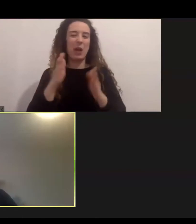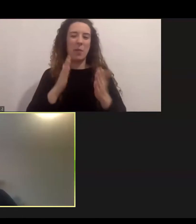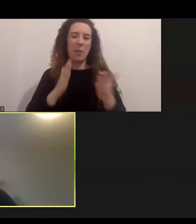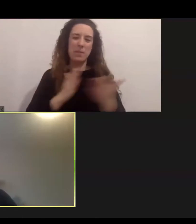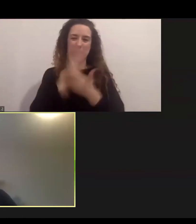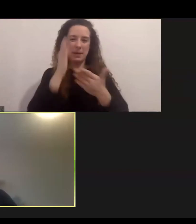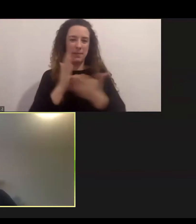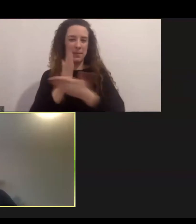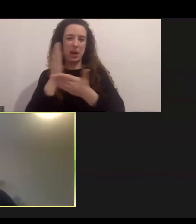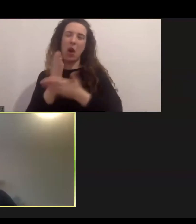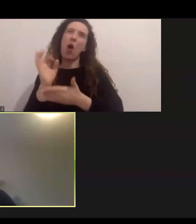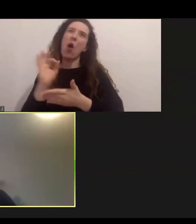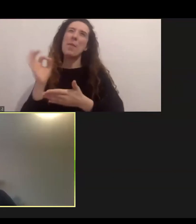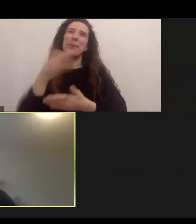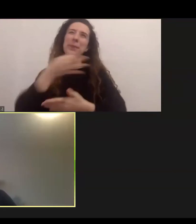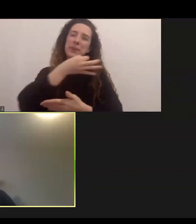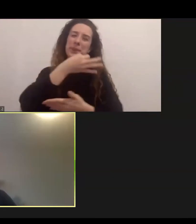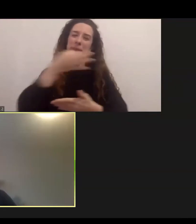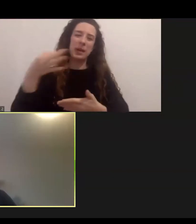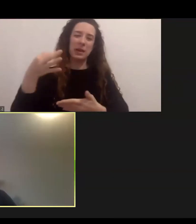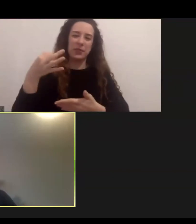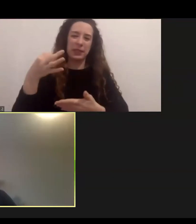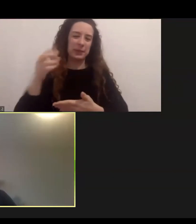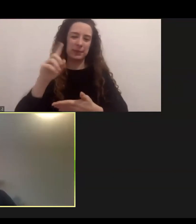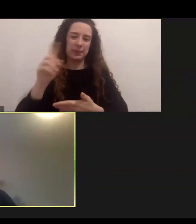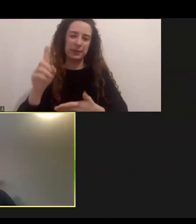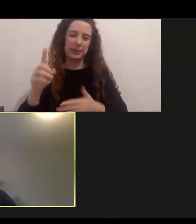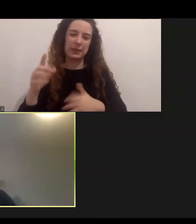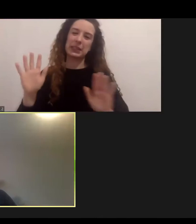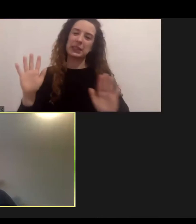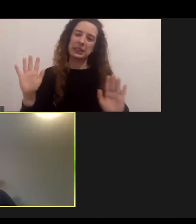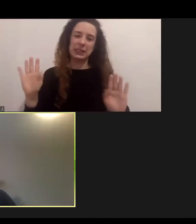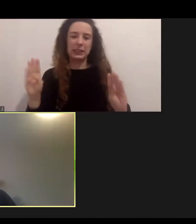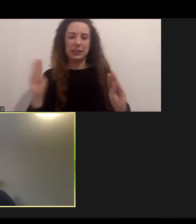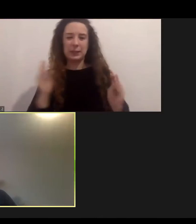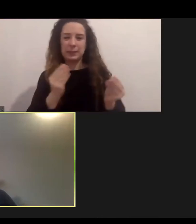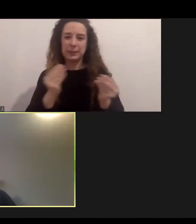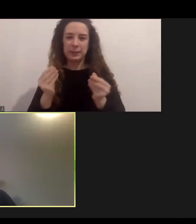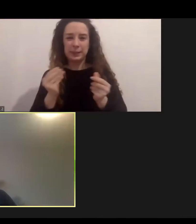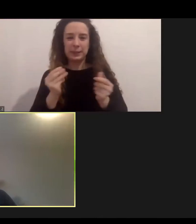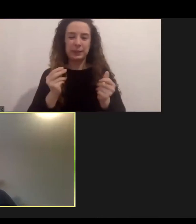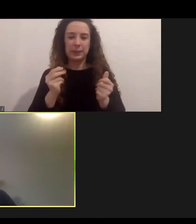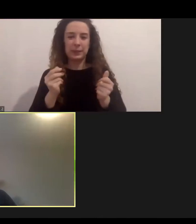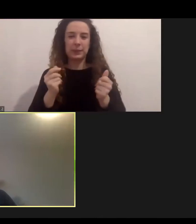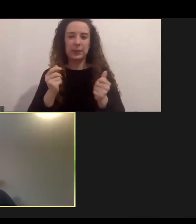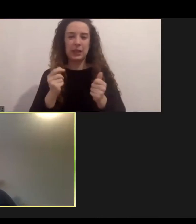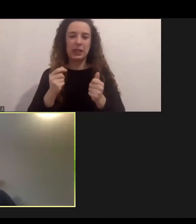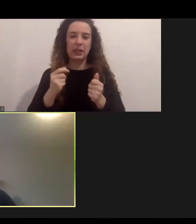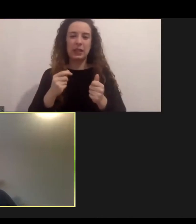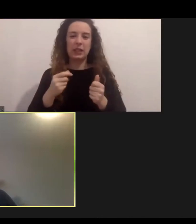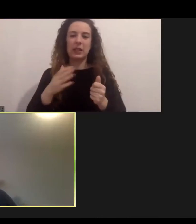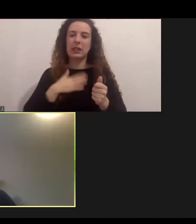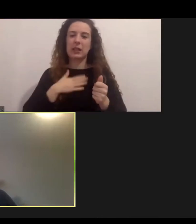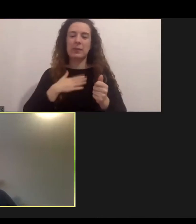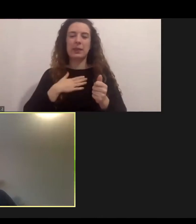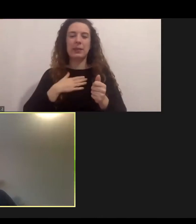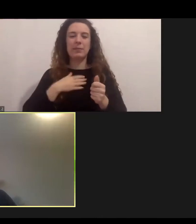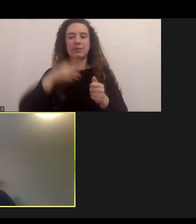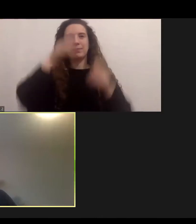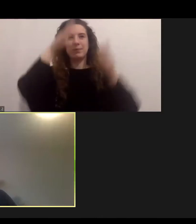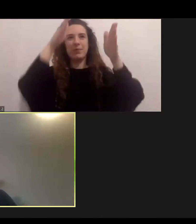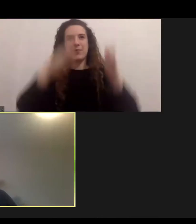performance really carefully to know the tones of his or her